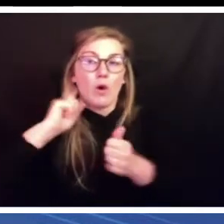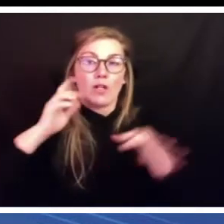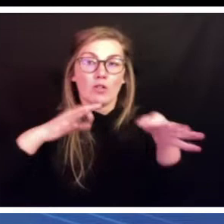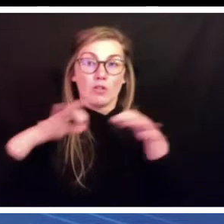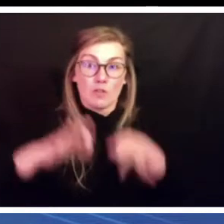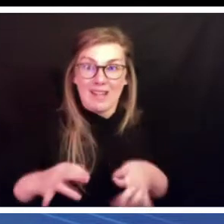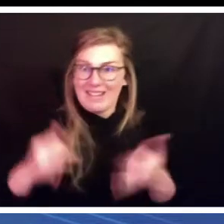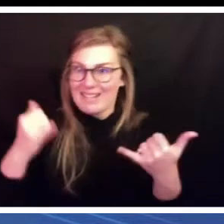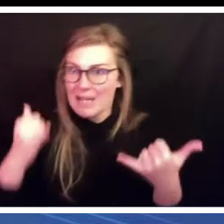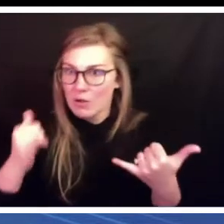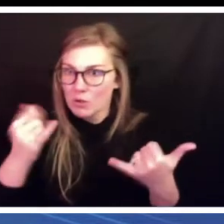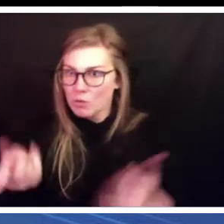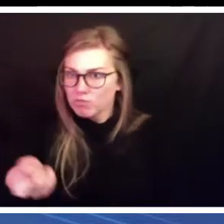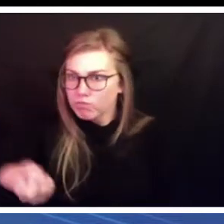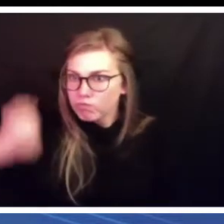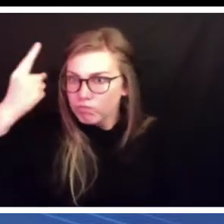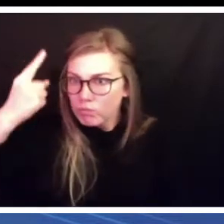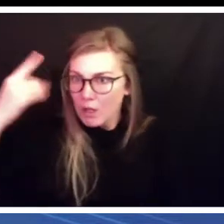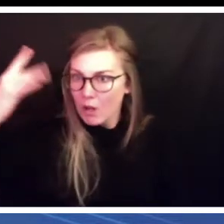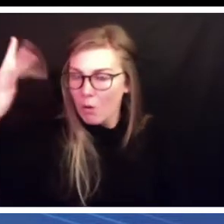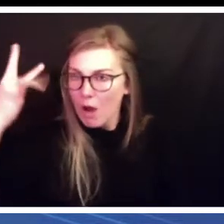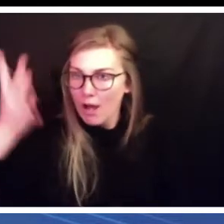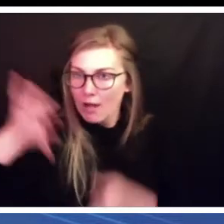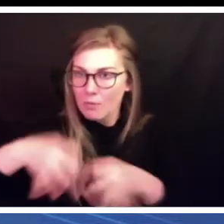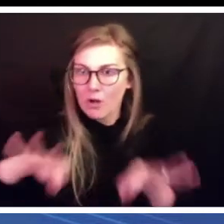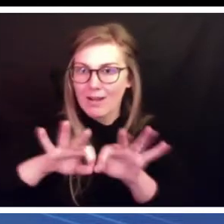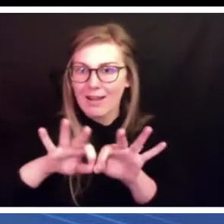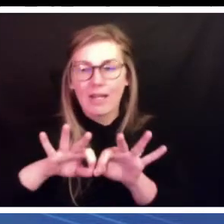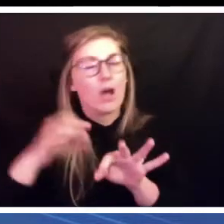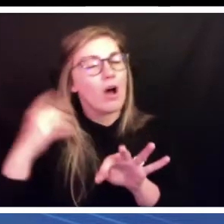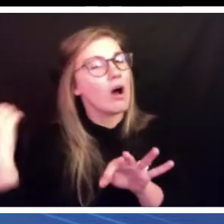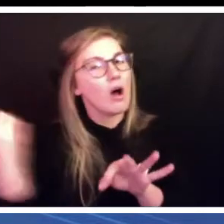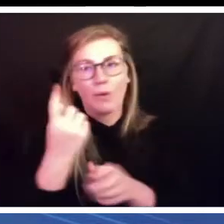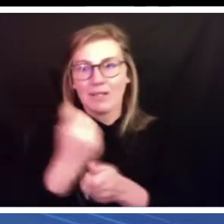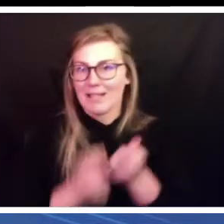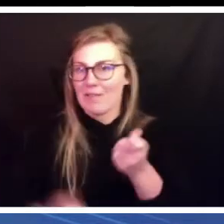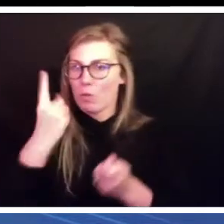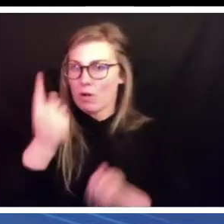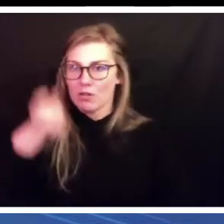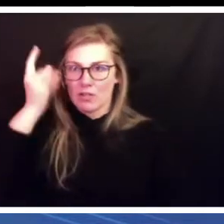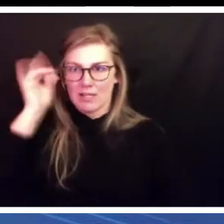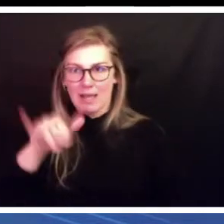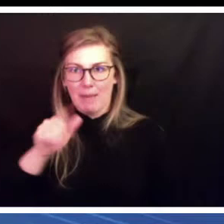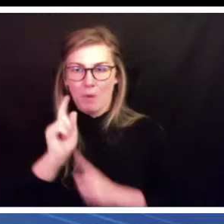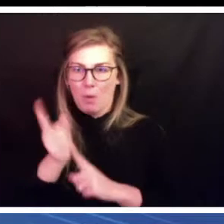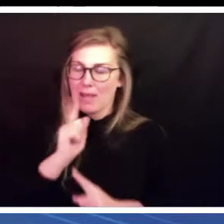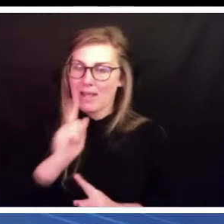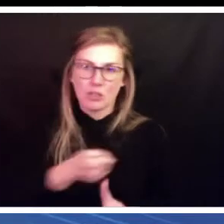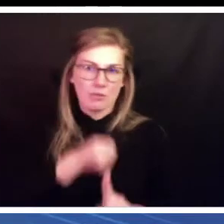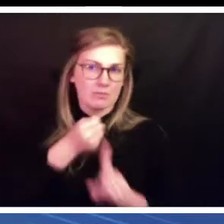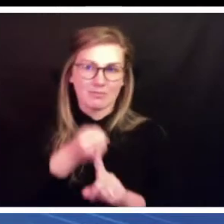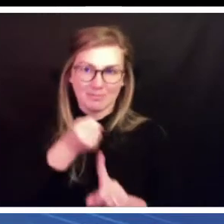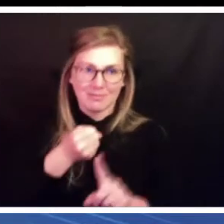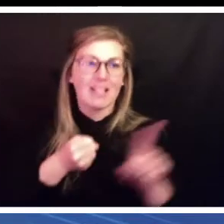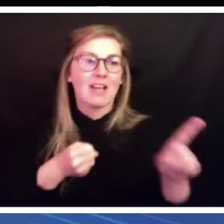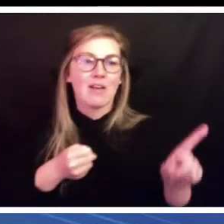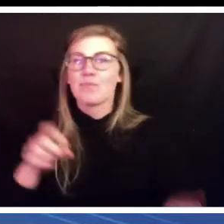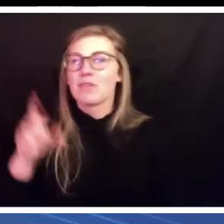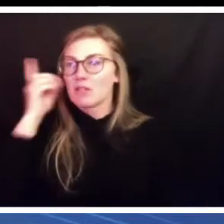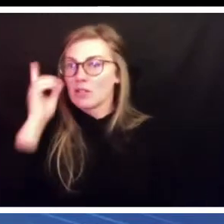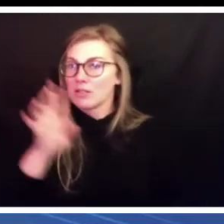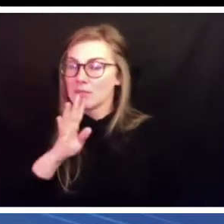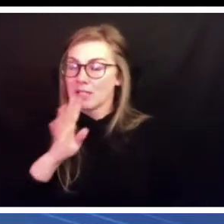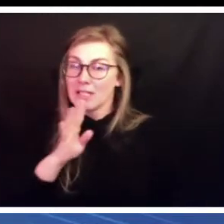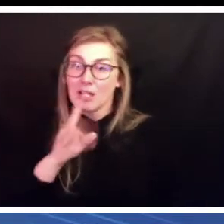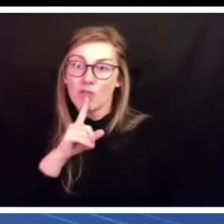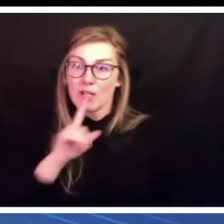only, always. You know, your voice, you have an amazing voice. So certainly, you